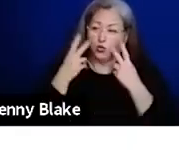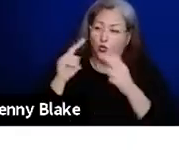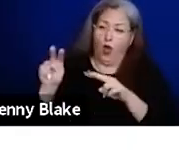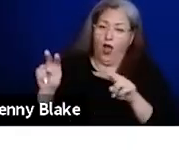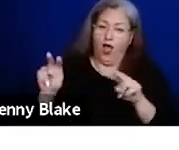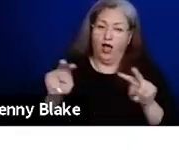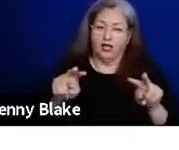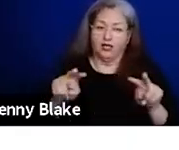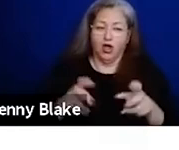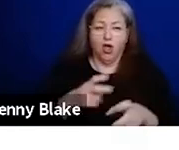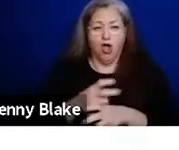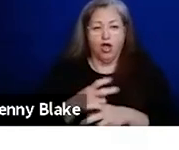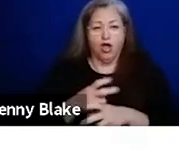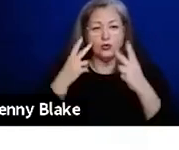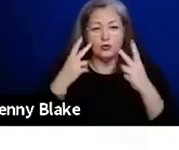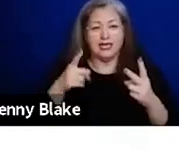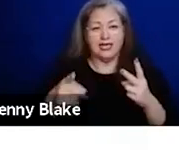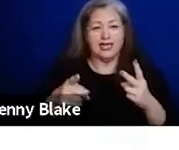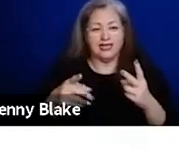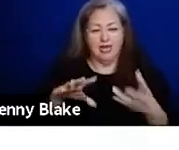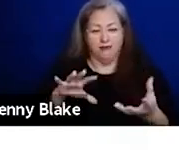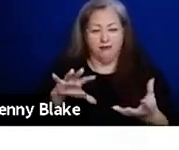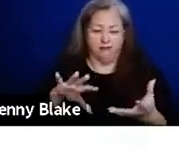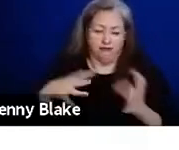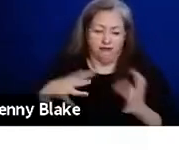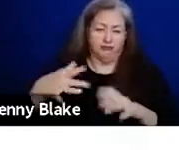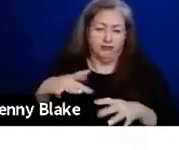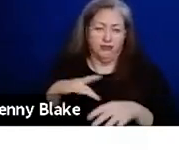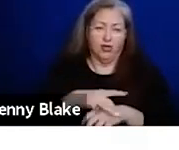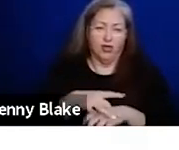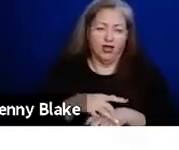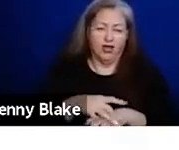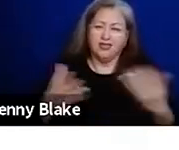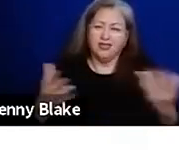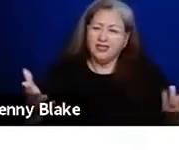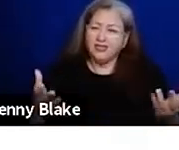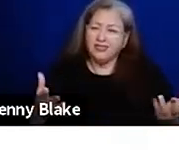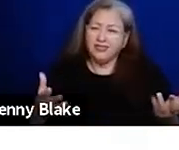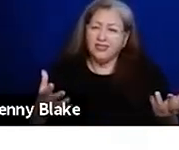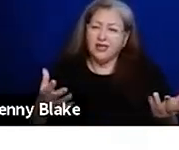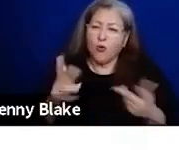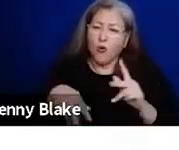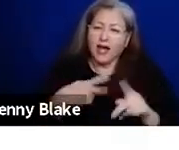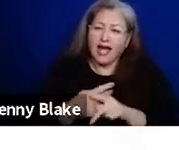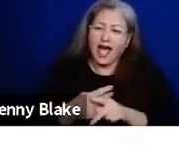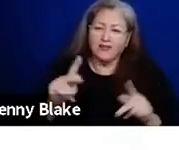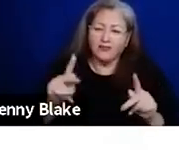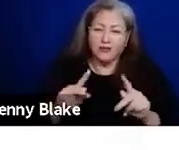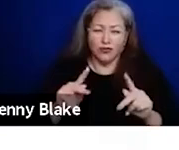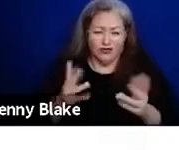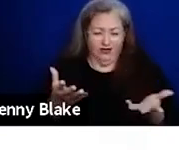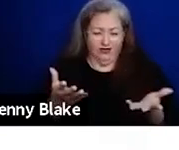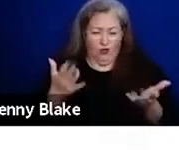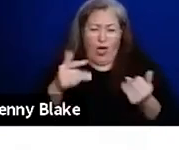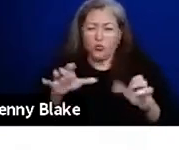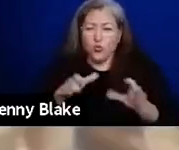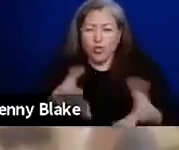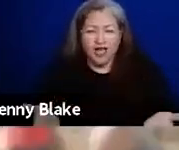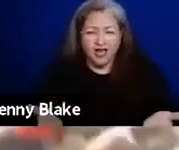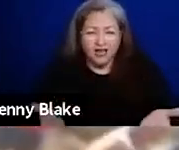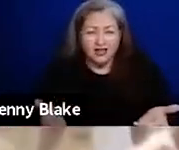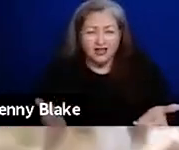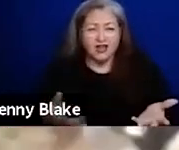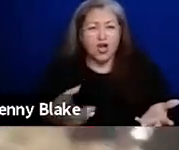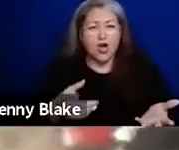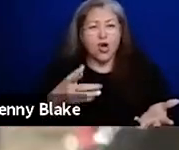really hard to watch them tear up that earth. Who does that? What kind of human beings do that? Who